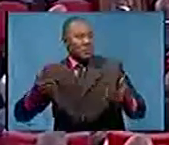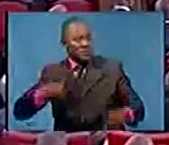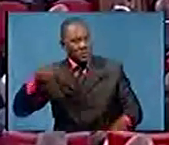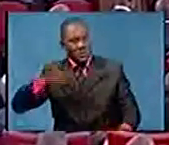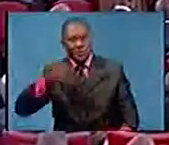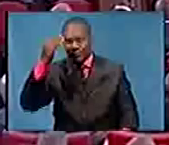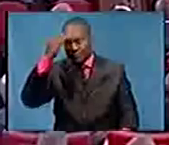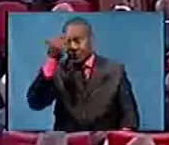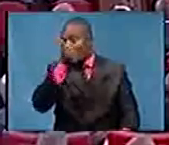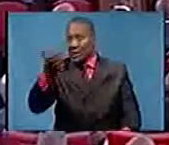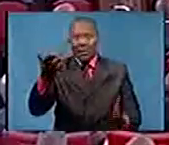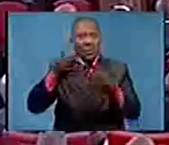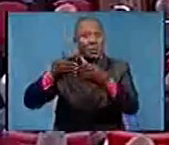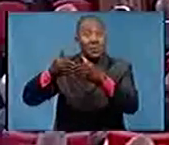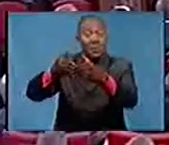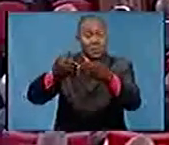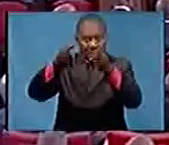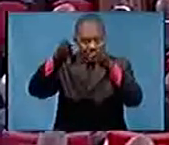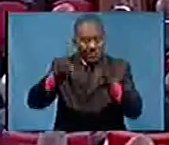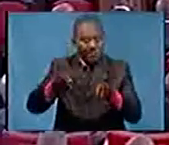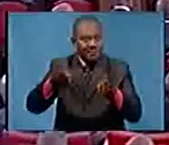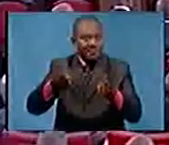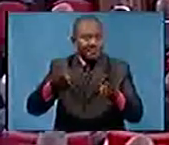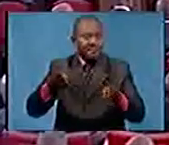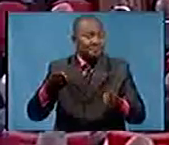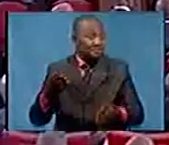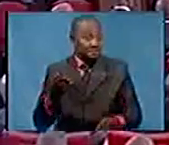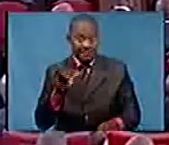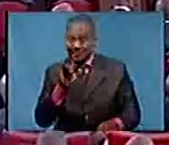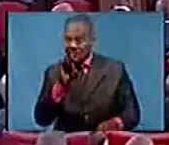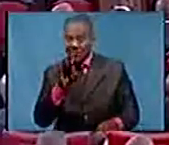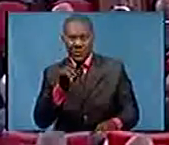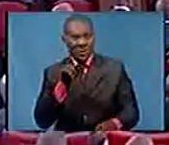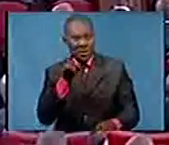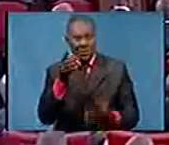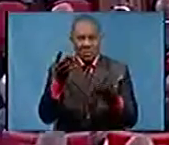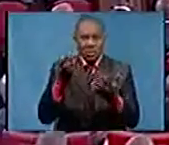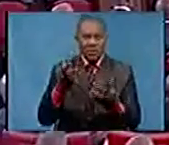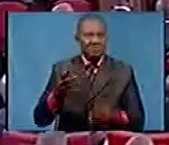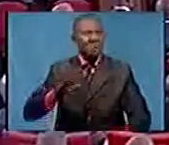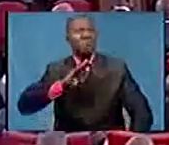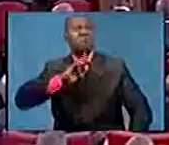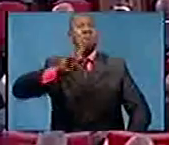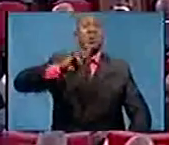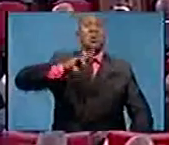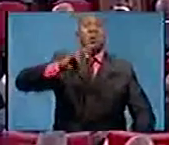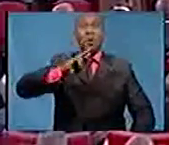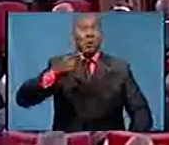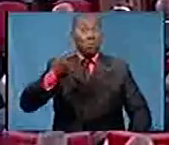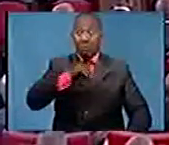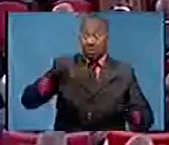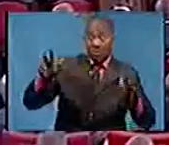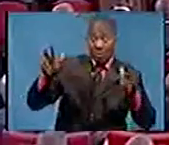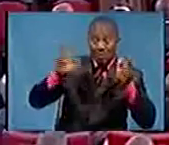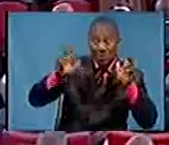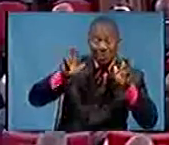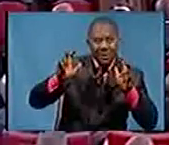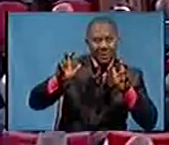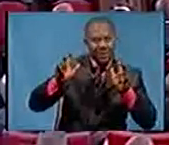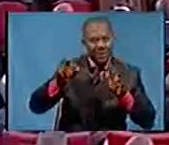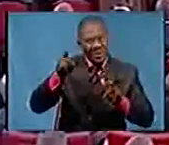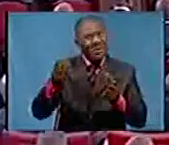aspire to leadership positions in this country, is that if you want your voice to be heard on the airwaves, there are a lot of